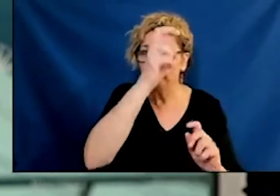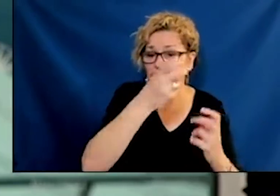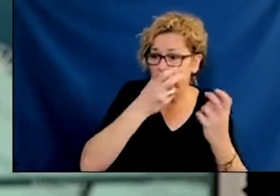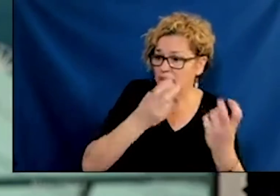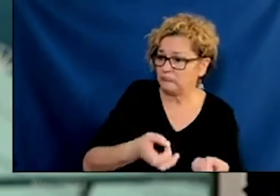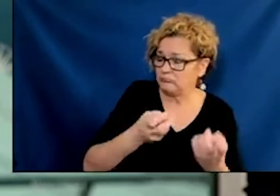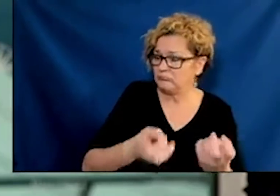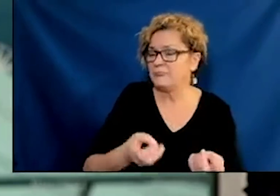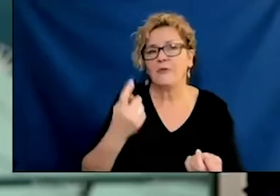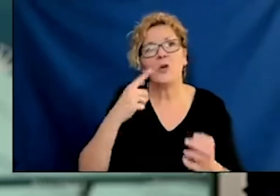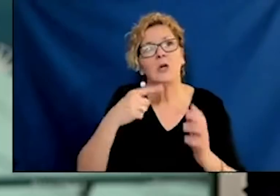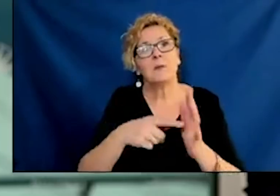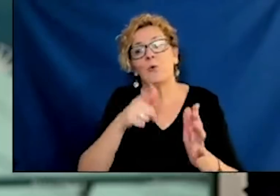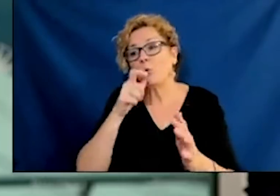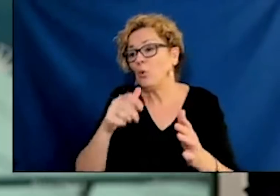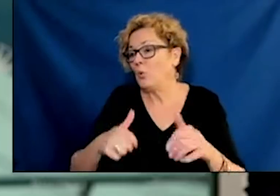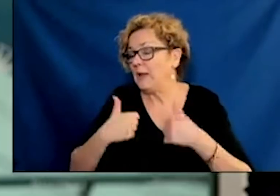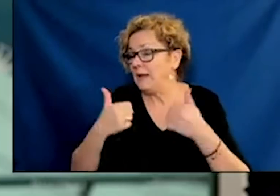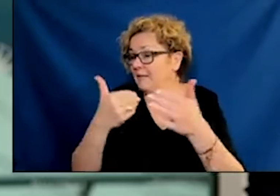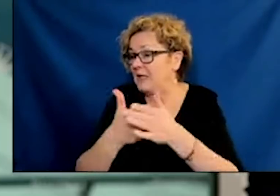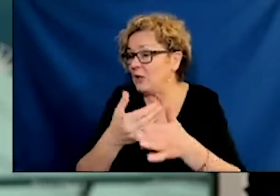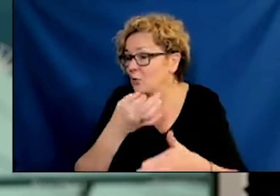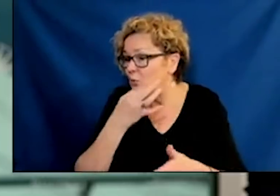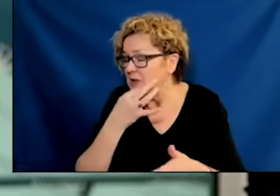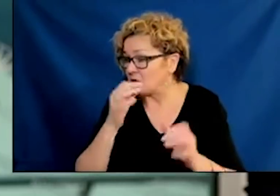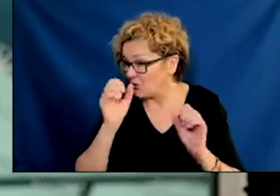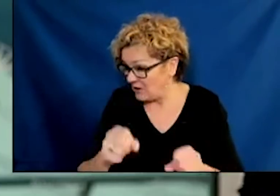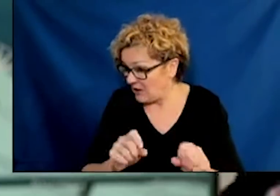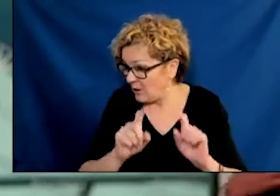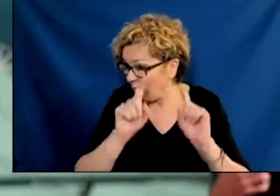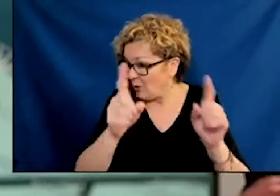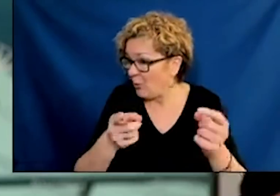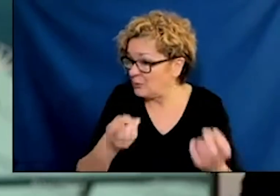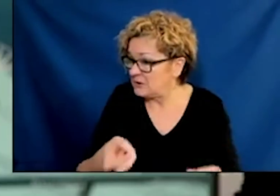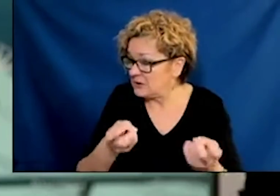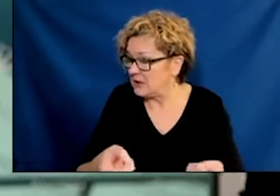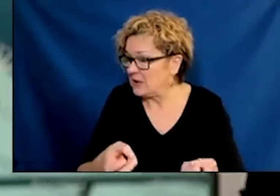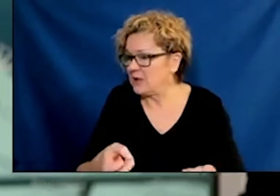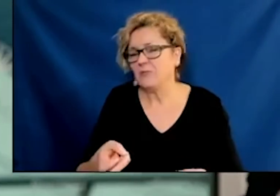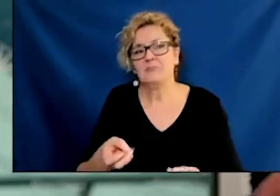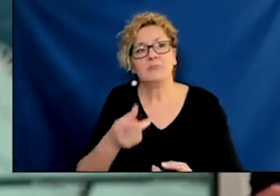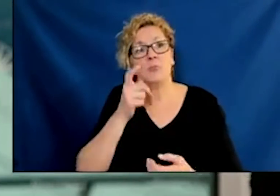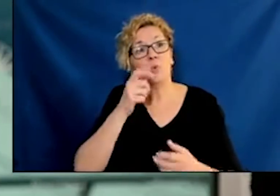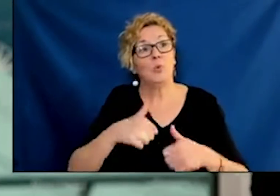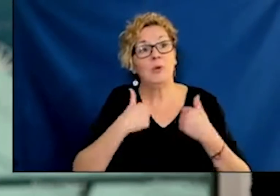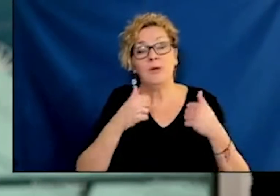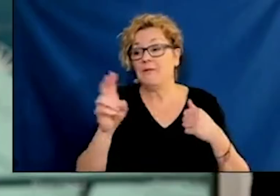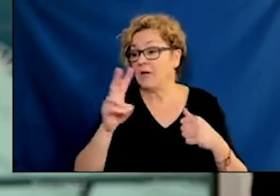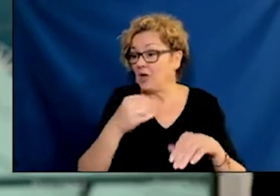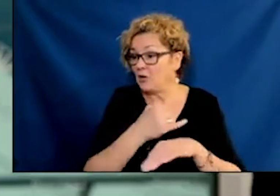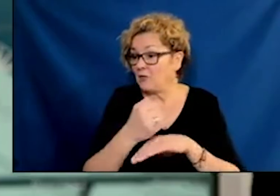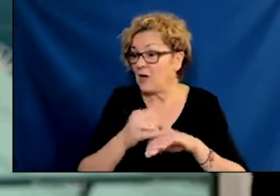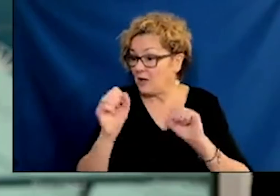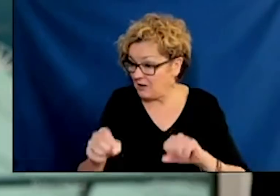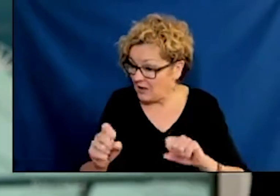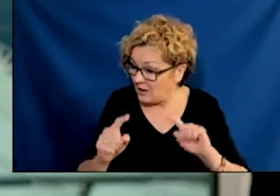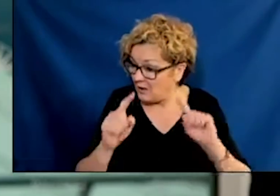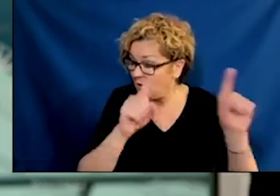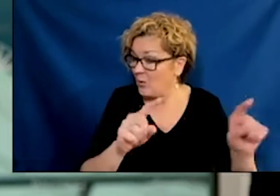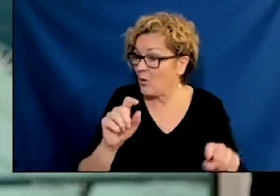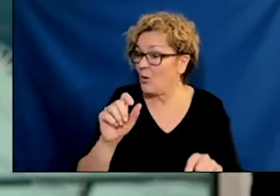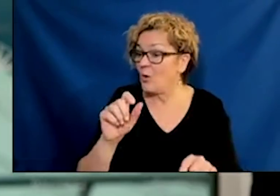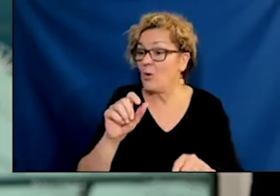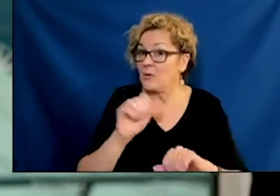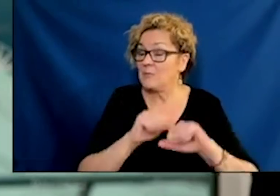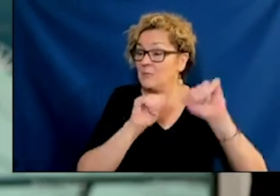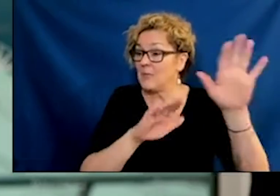are things that we are still in discussions with. I would say, you know, day trips are less